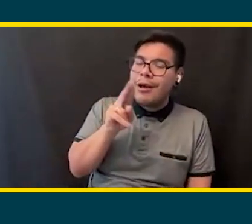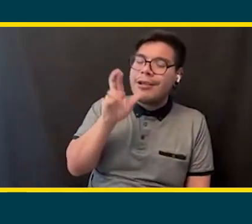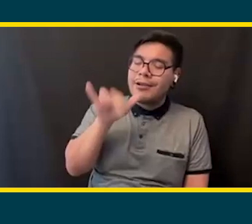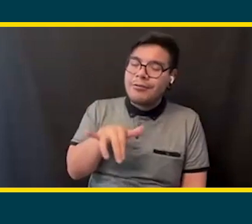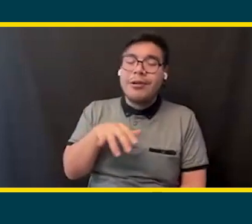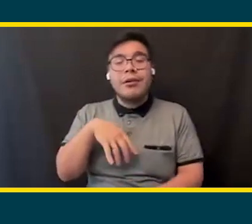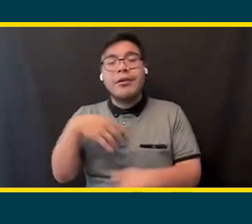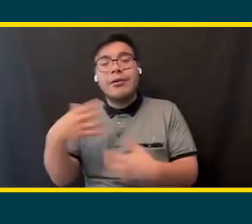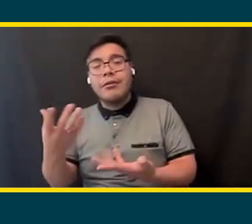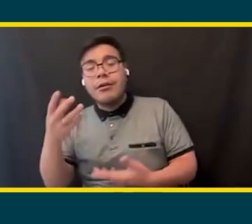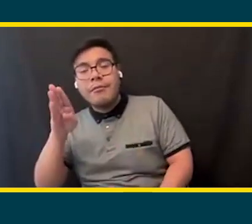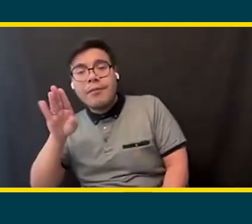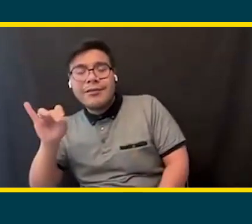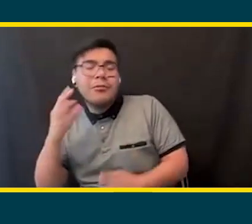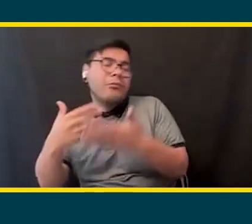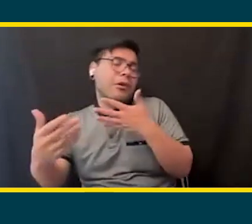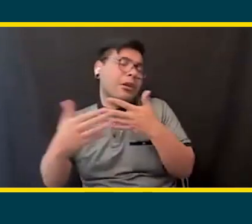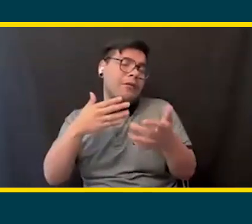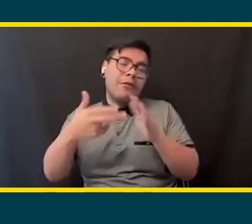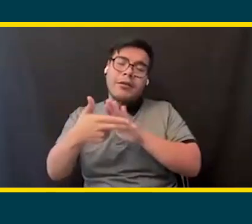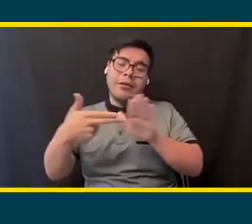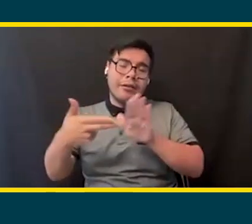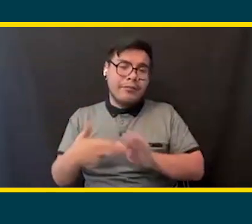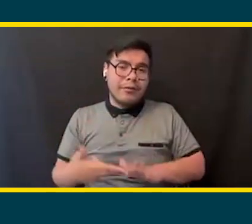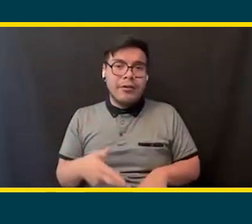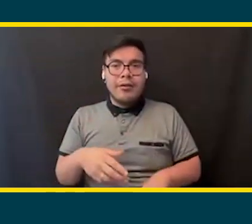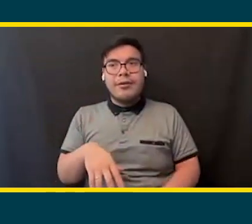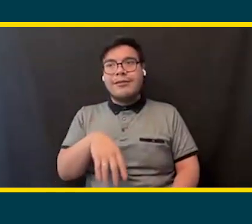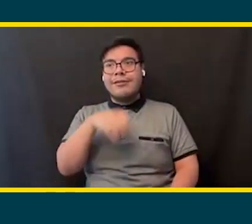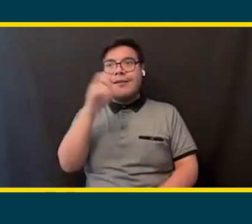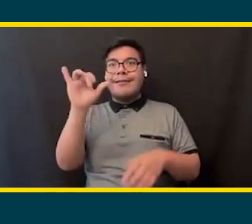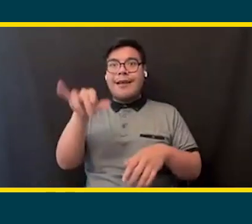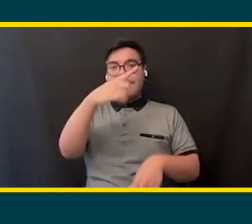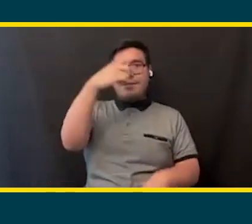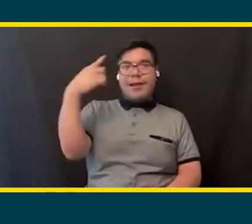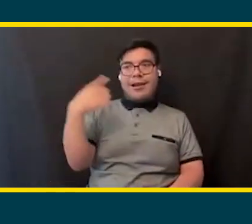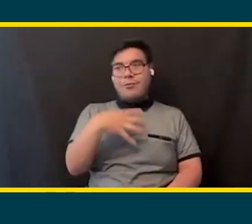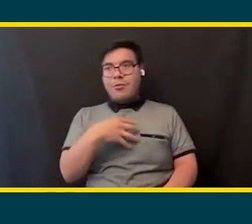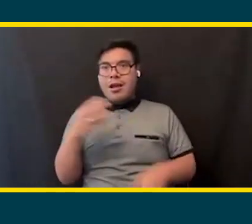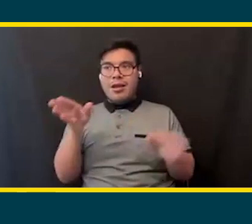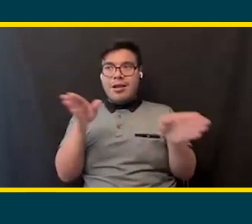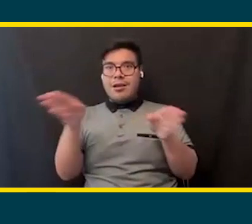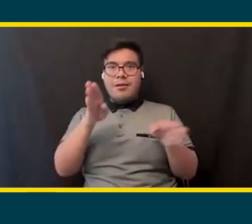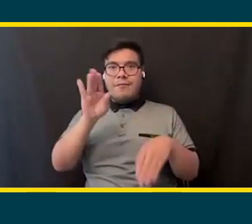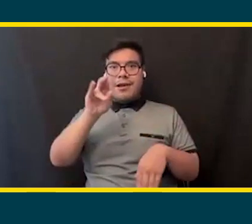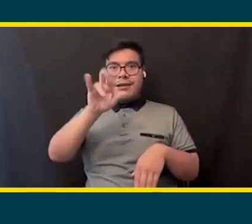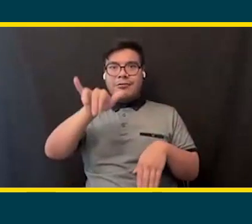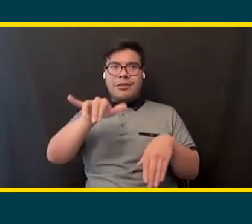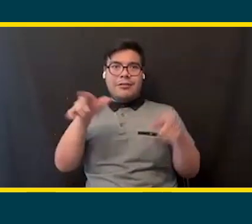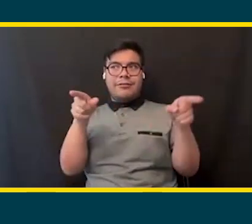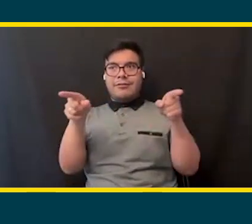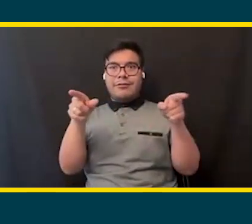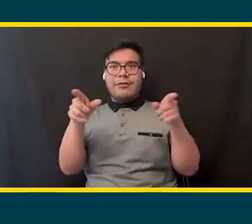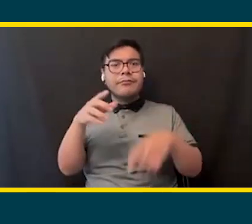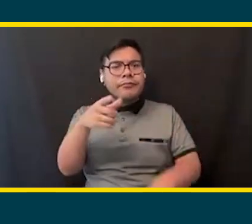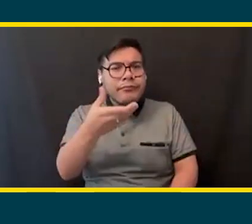might be, and not being that, binary black and white kind of thing. Yeah. Lindsay, Kate, I feel like you have